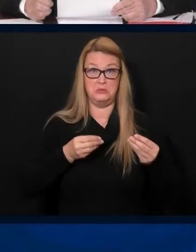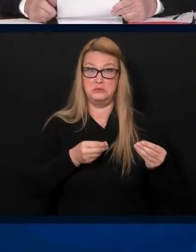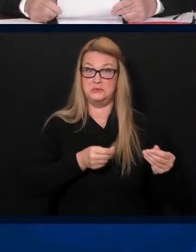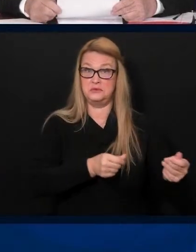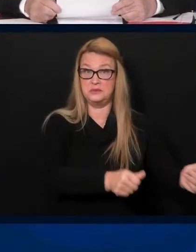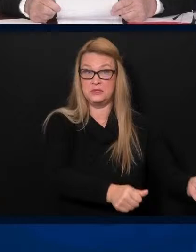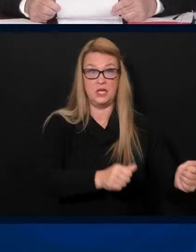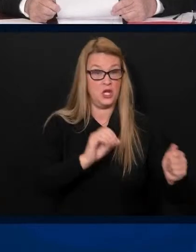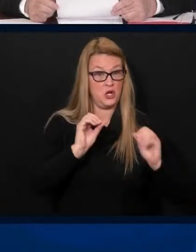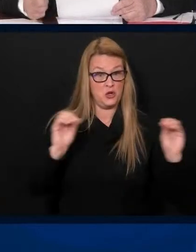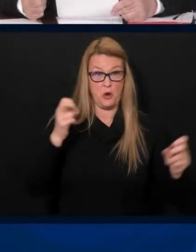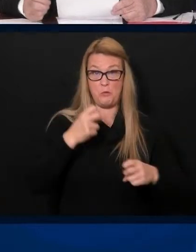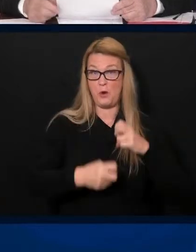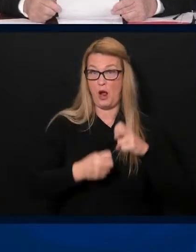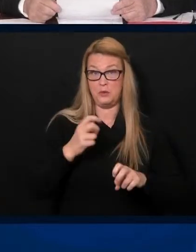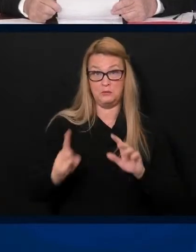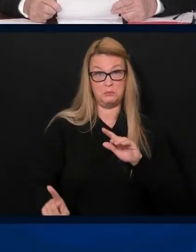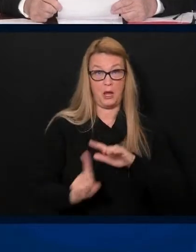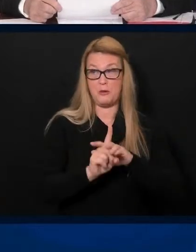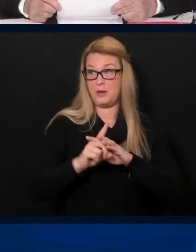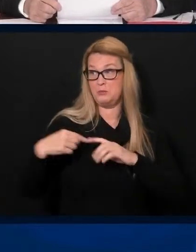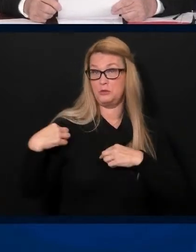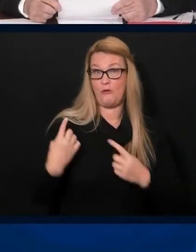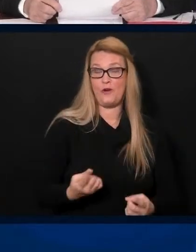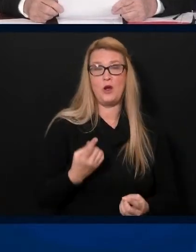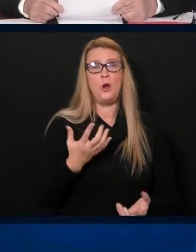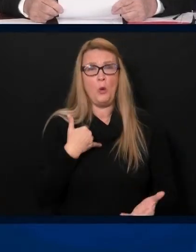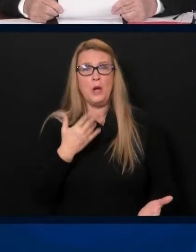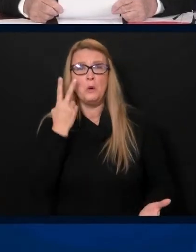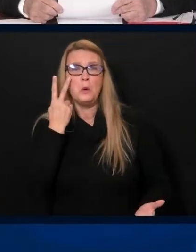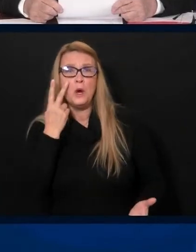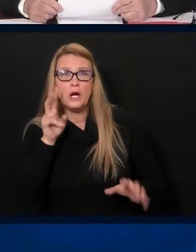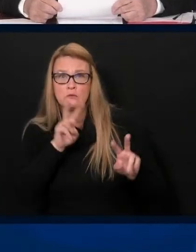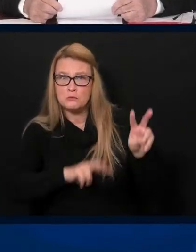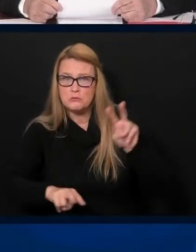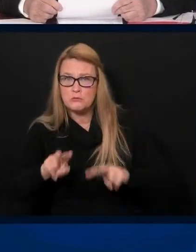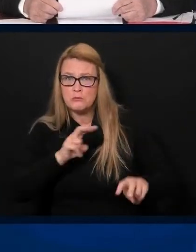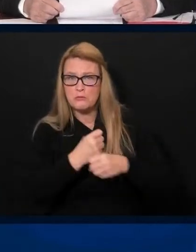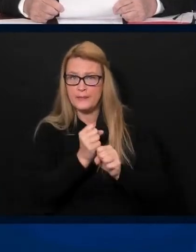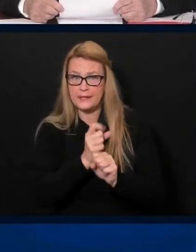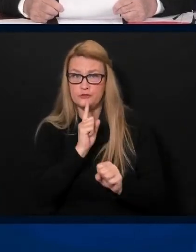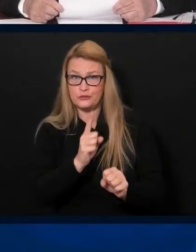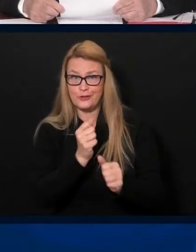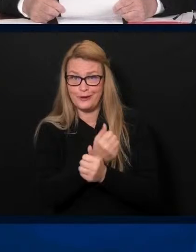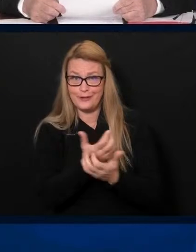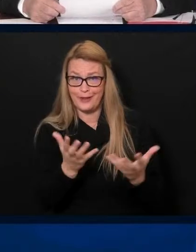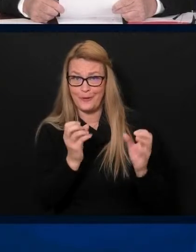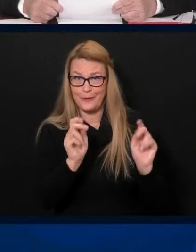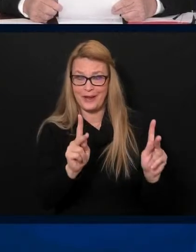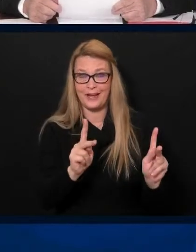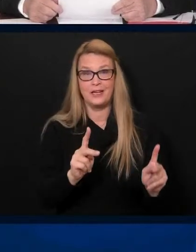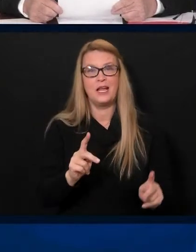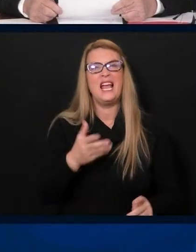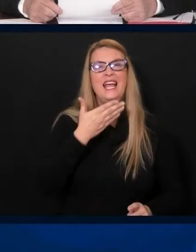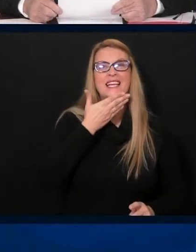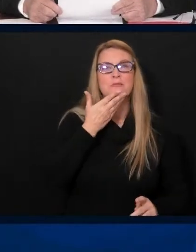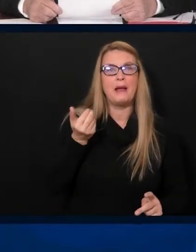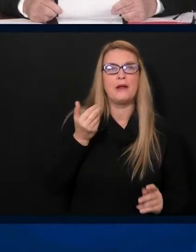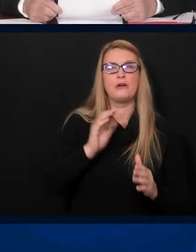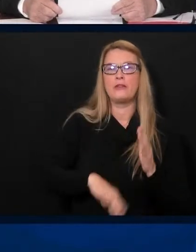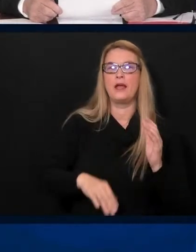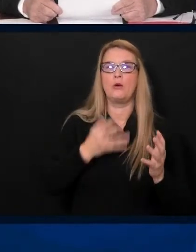haven't seen any issues so far. We probably will, but it's a whole lot better than telling you, well, we can't get to you till